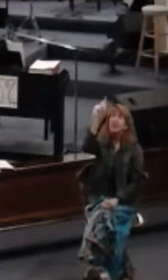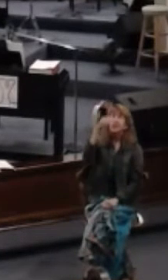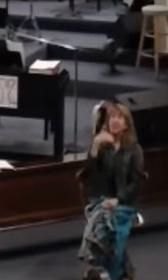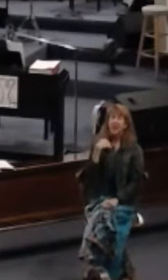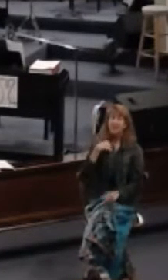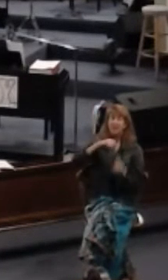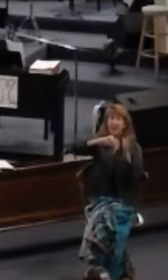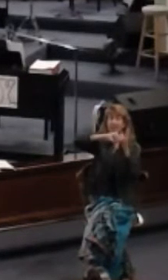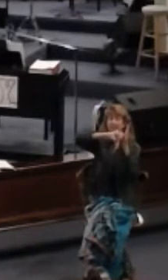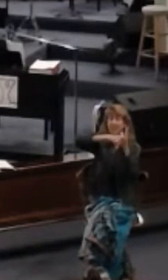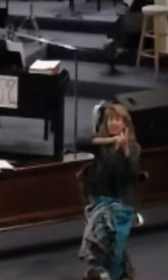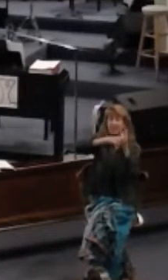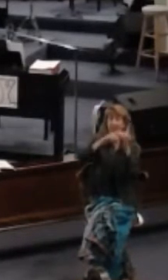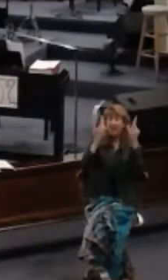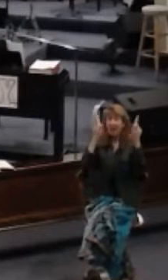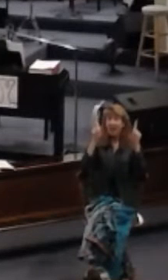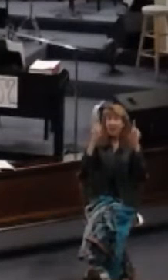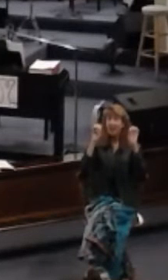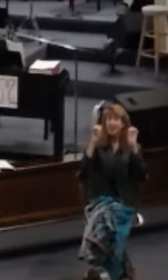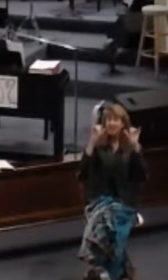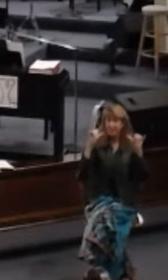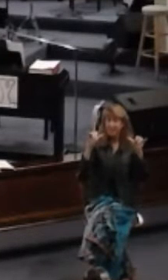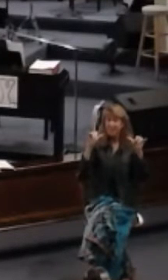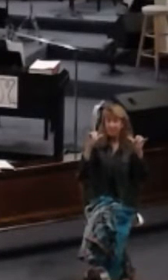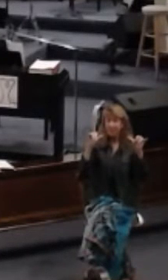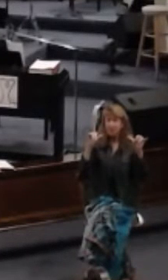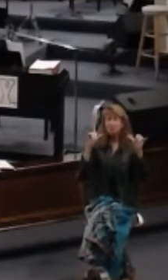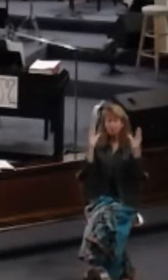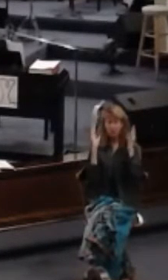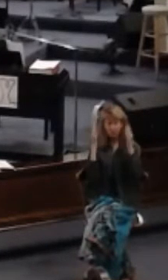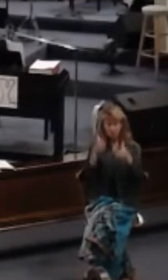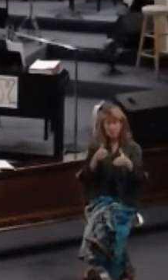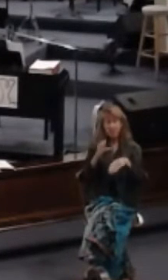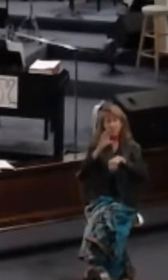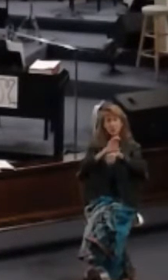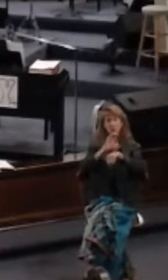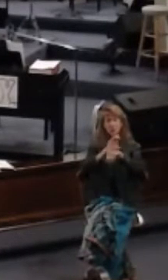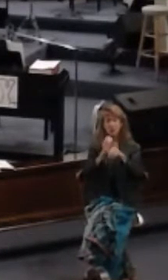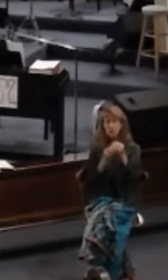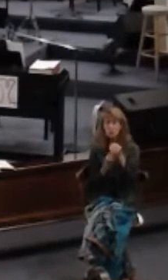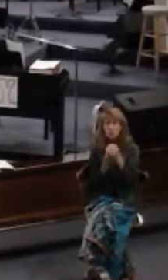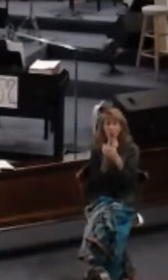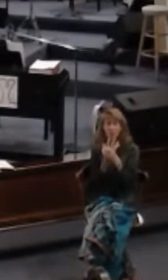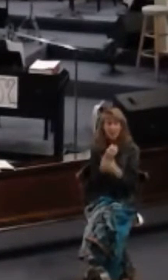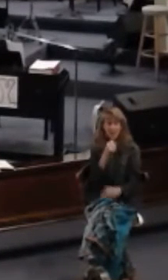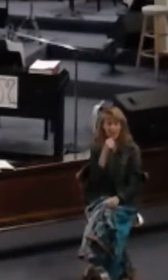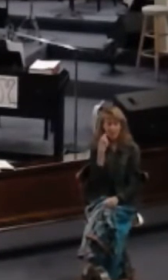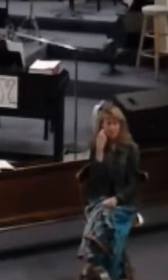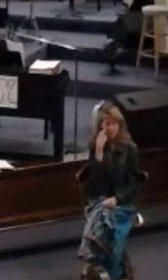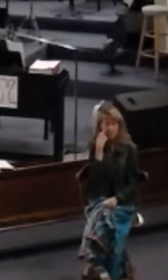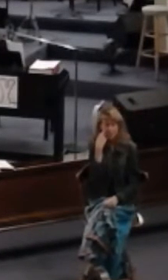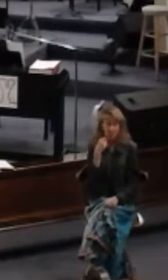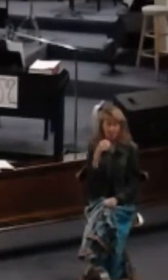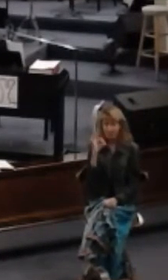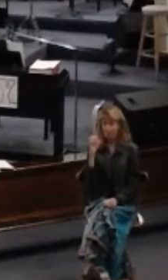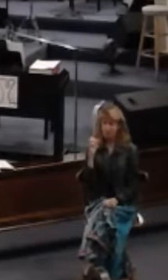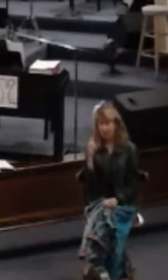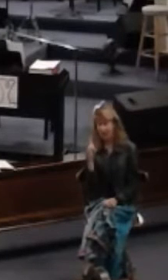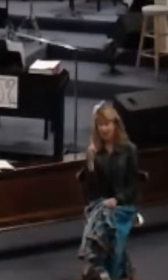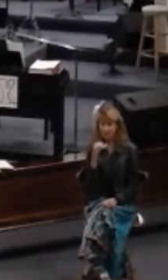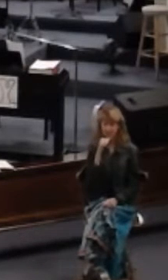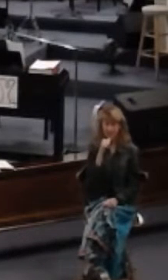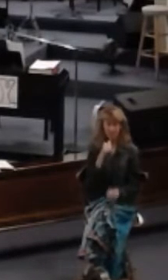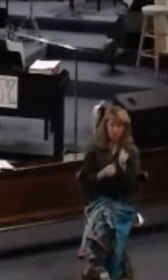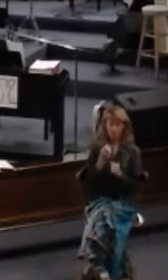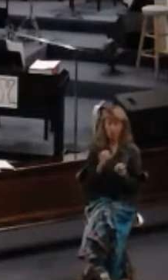church growth. That's what we're going to look at this morning. Not the latest strategy, not any of the